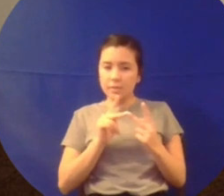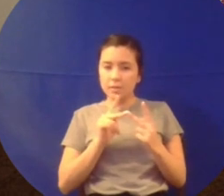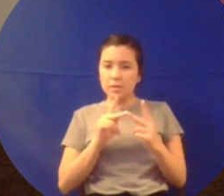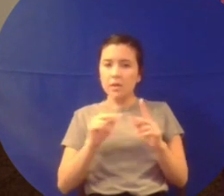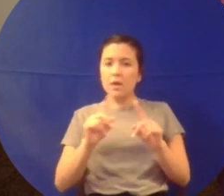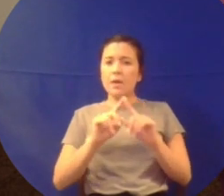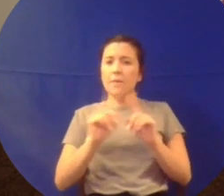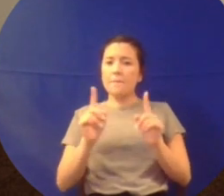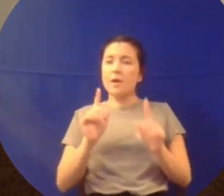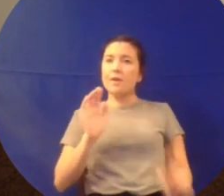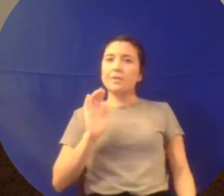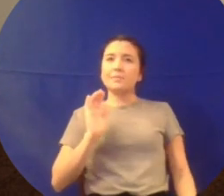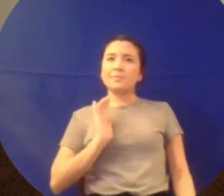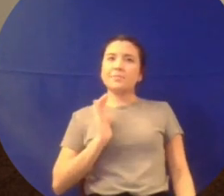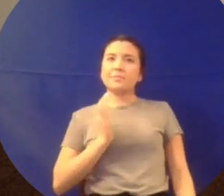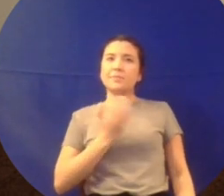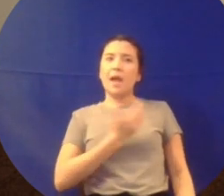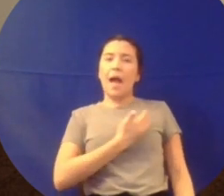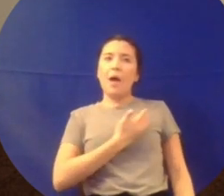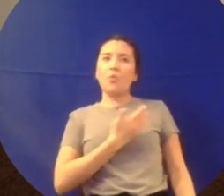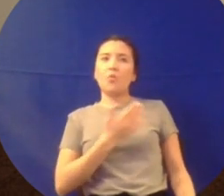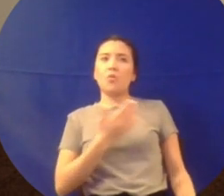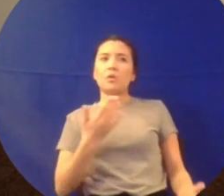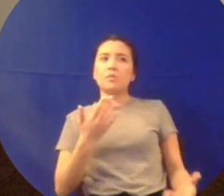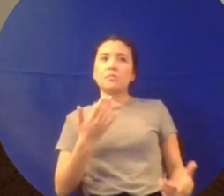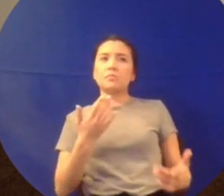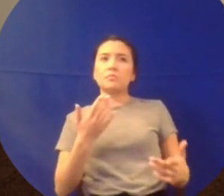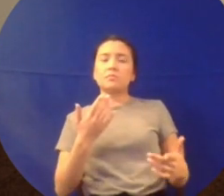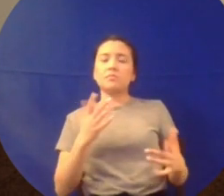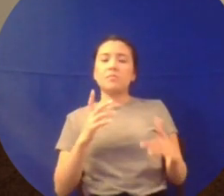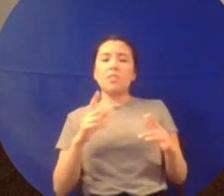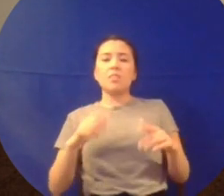but our paths are pretty straight.